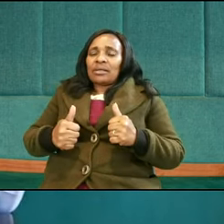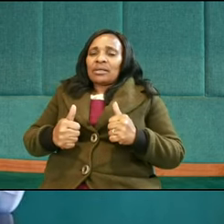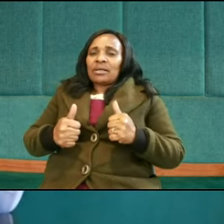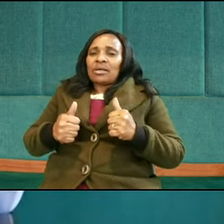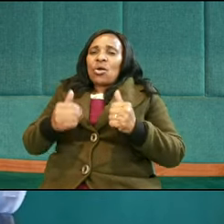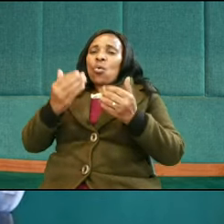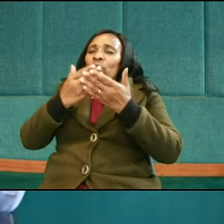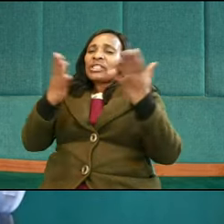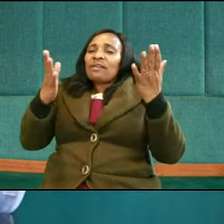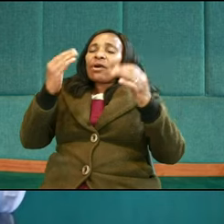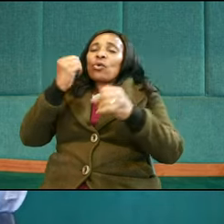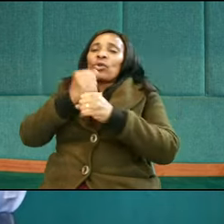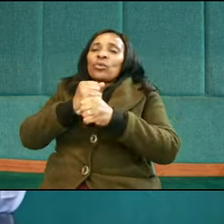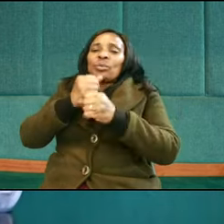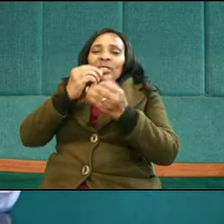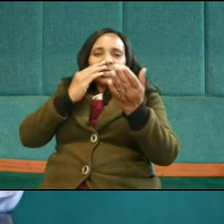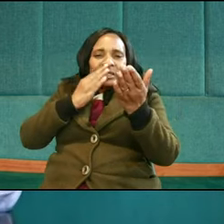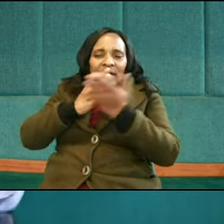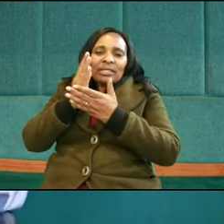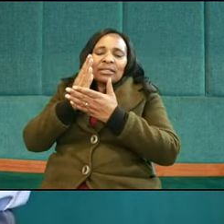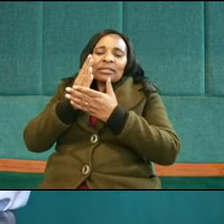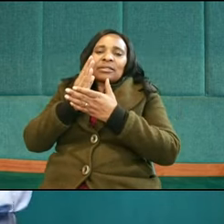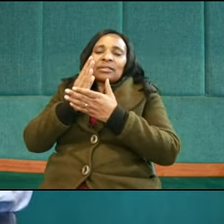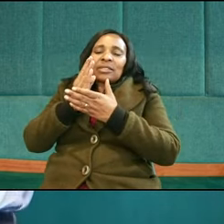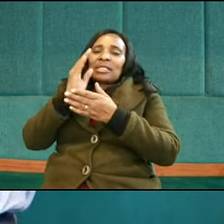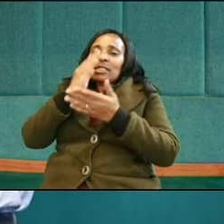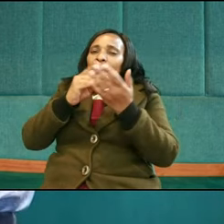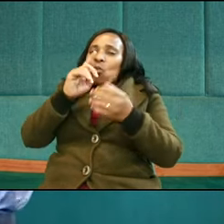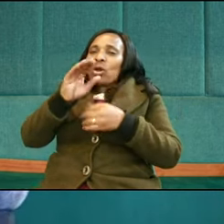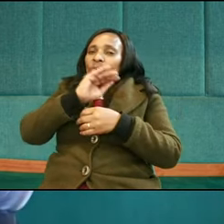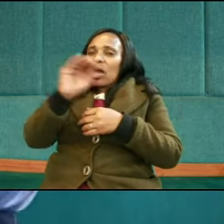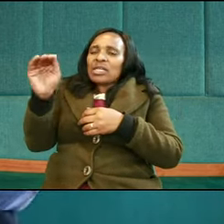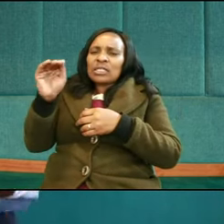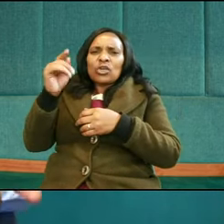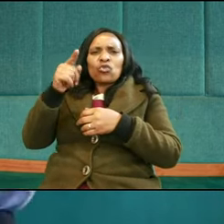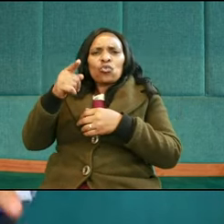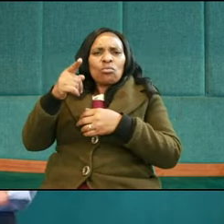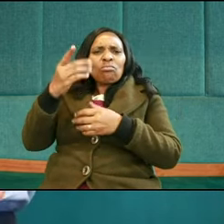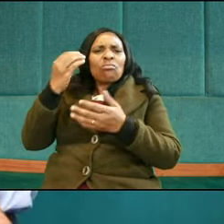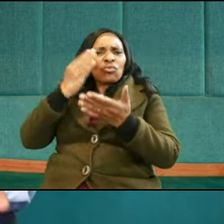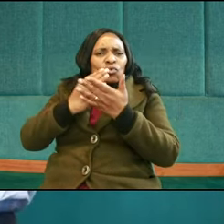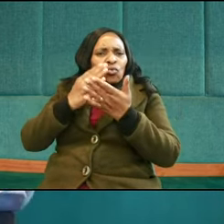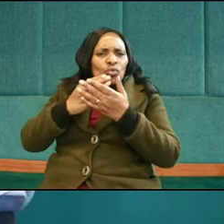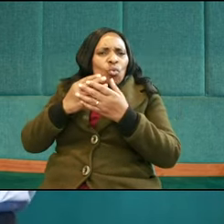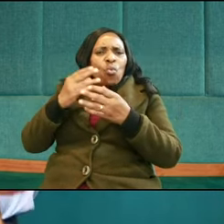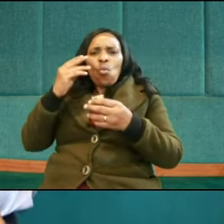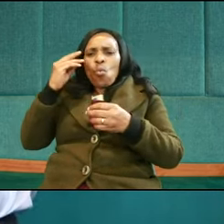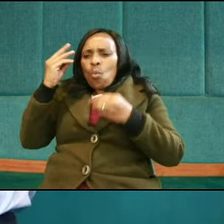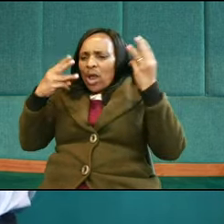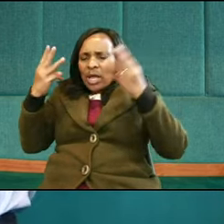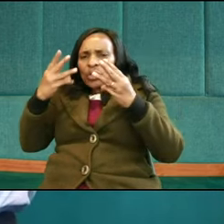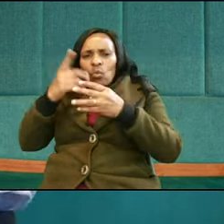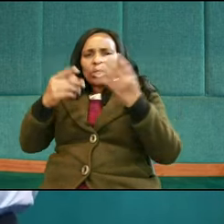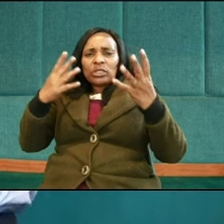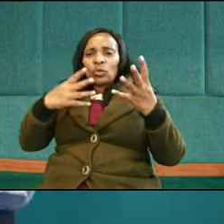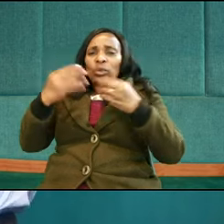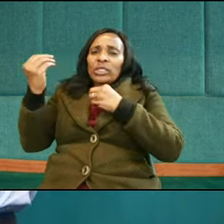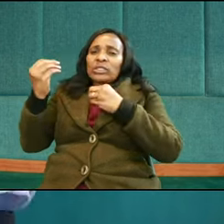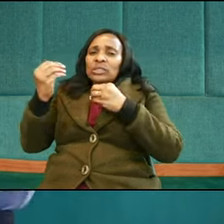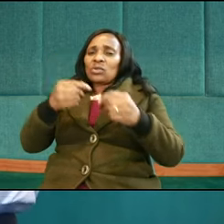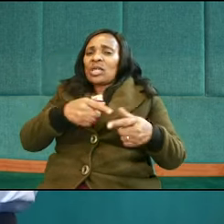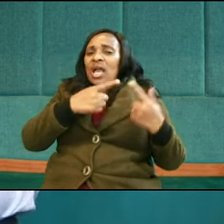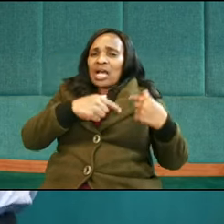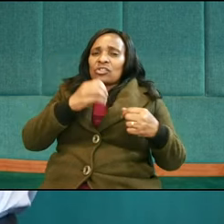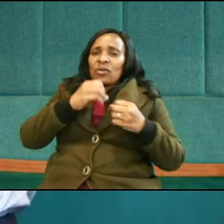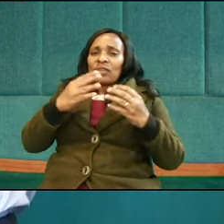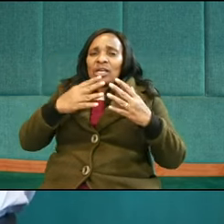doing is right. And someone will ask, you know, have you ever actually really wondered what went on in the hearts